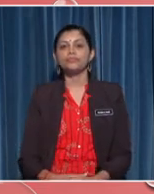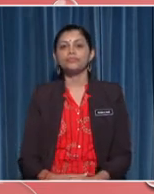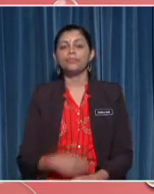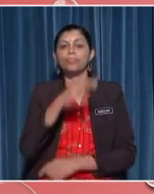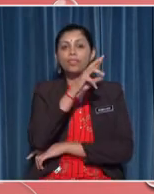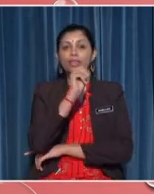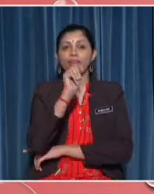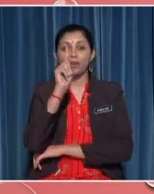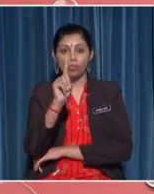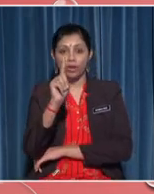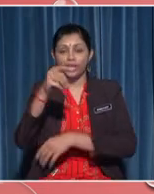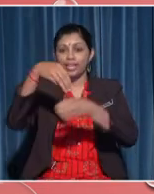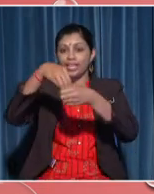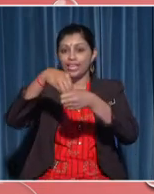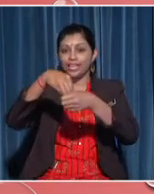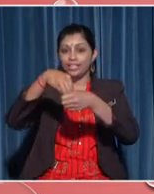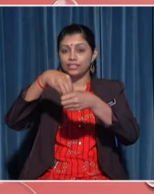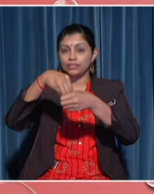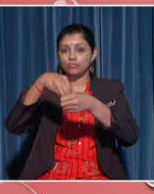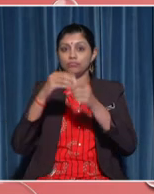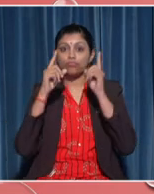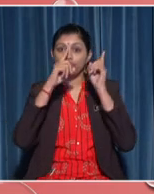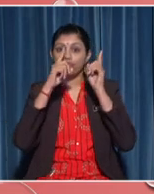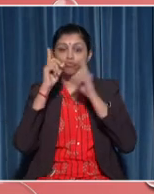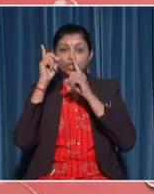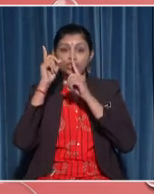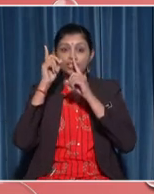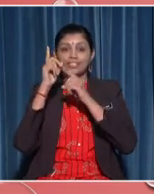What is the answer for this country?